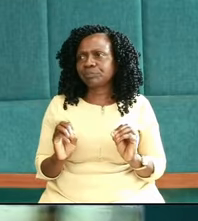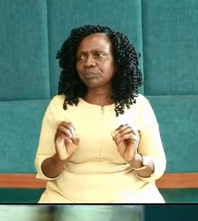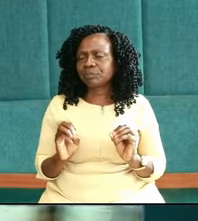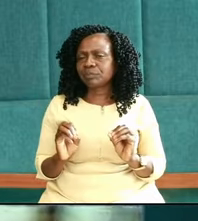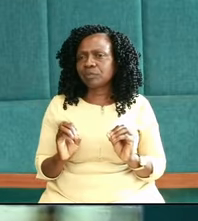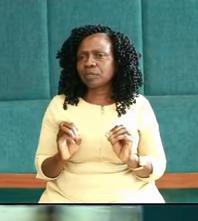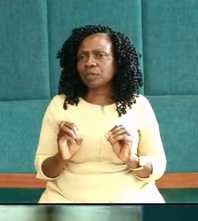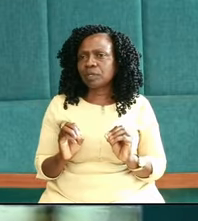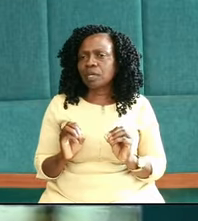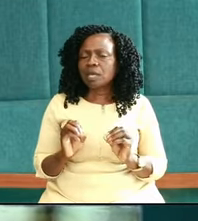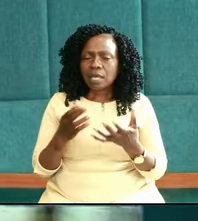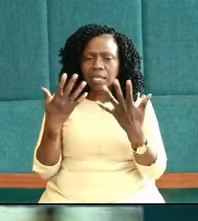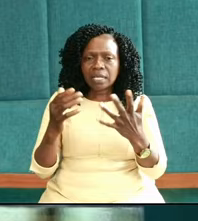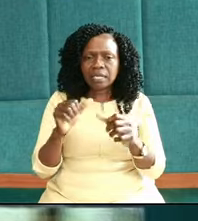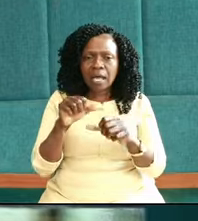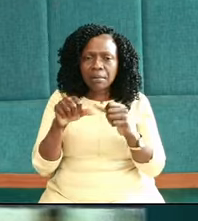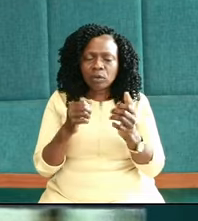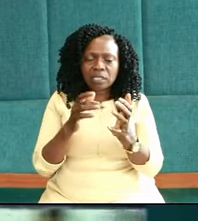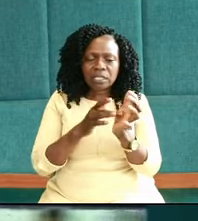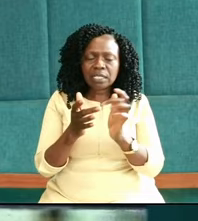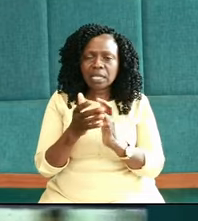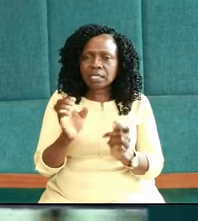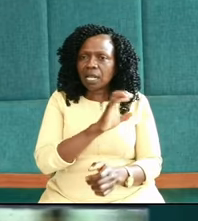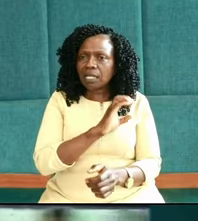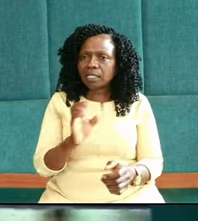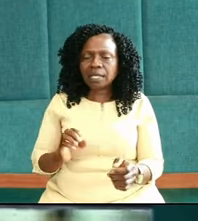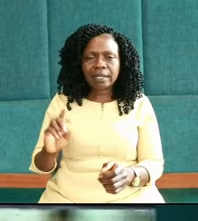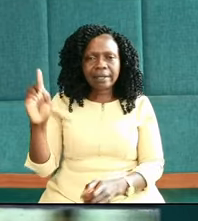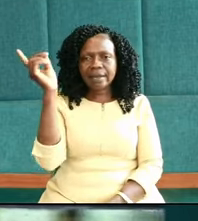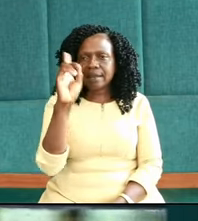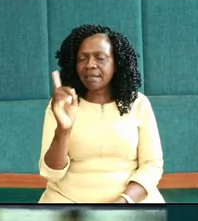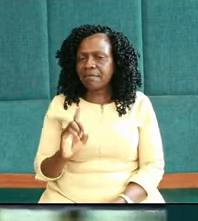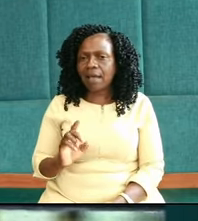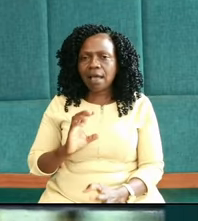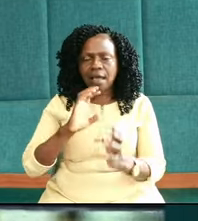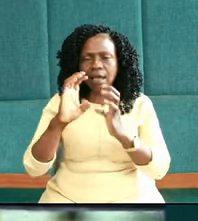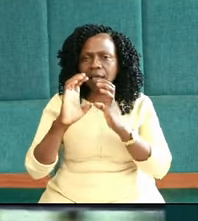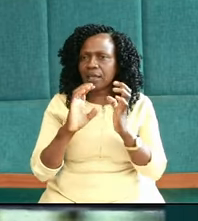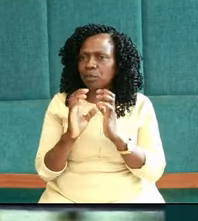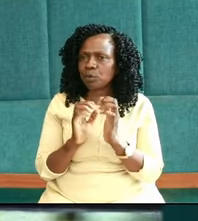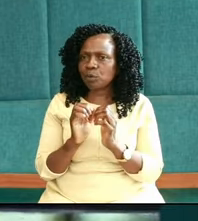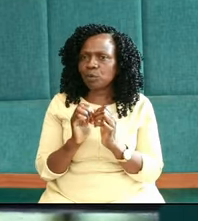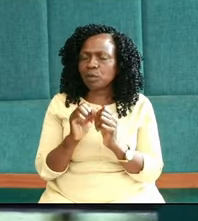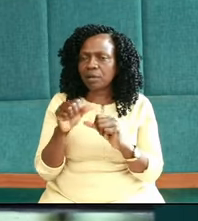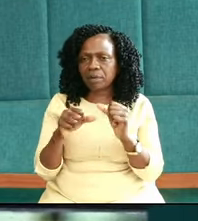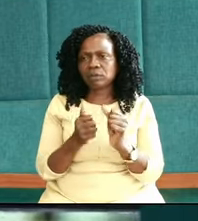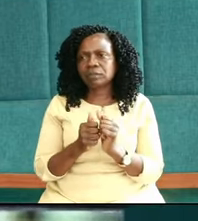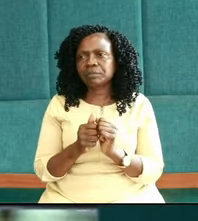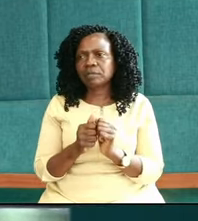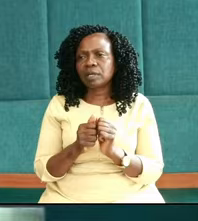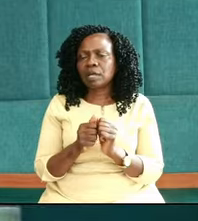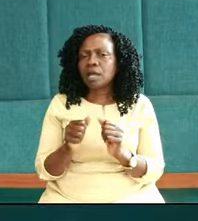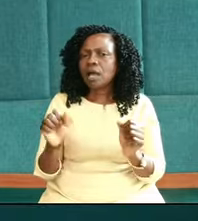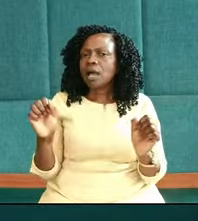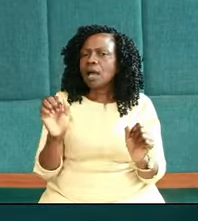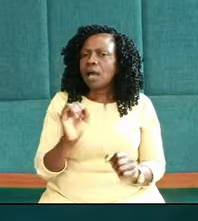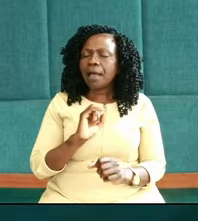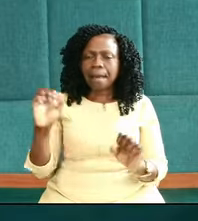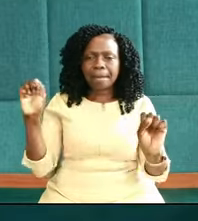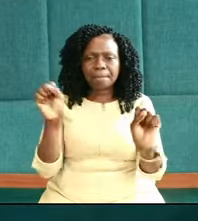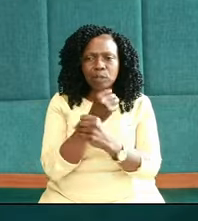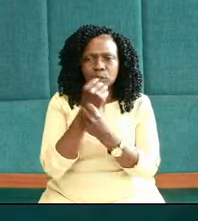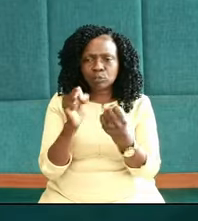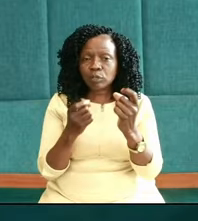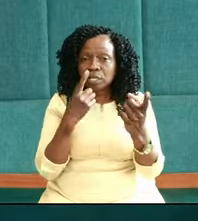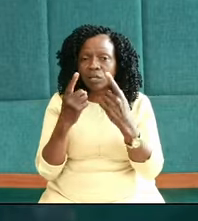cannot argue it out with you. I cannot tell you what Jesus Christ can do unto you. I cannot in my own